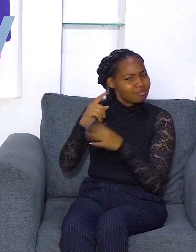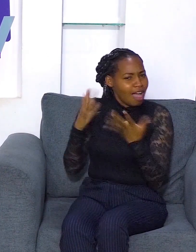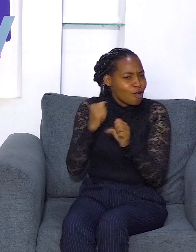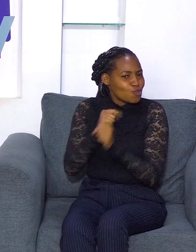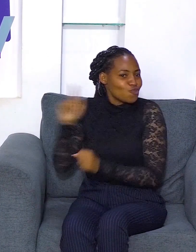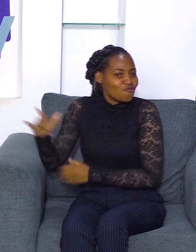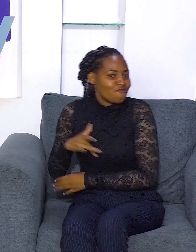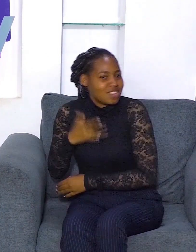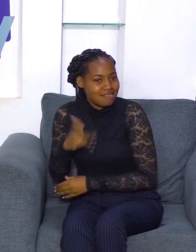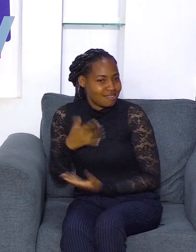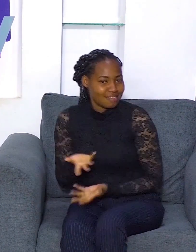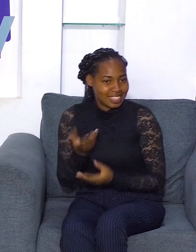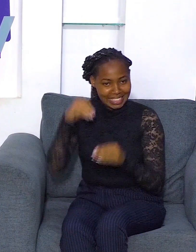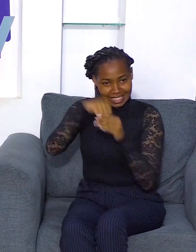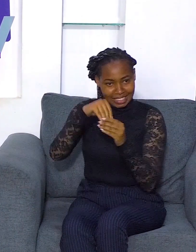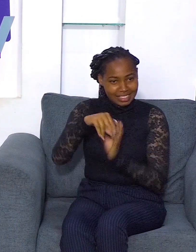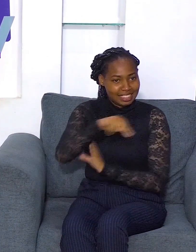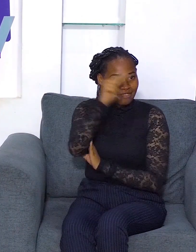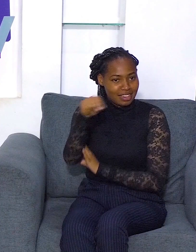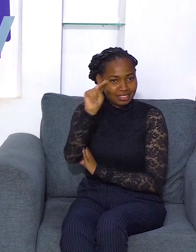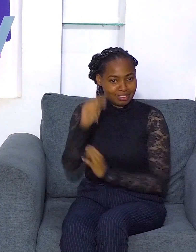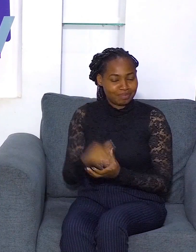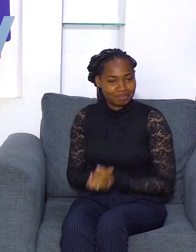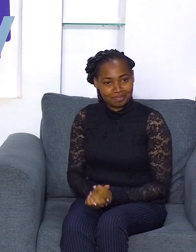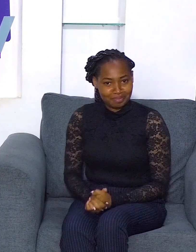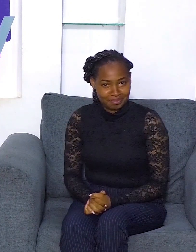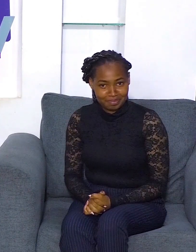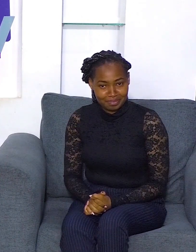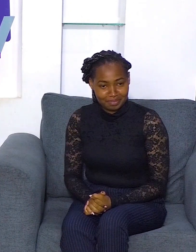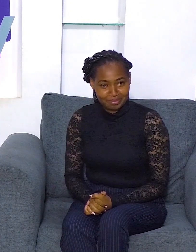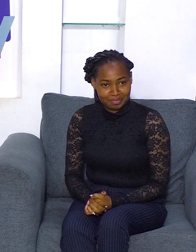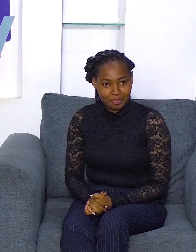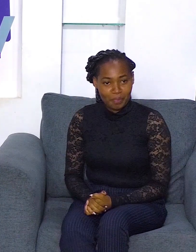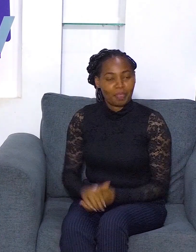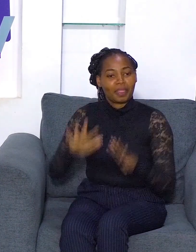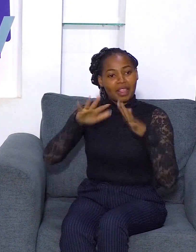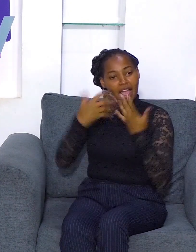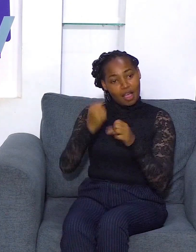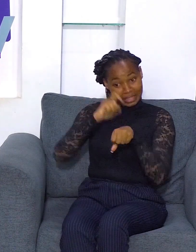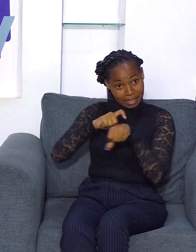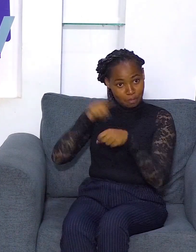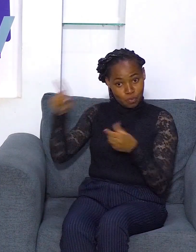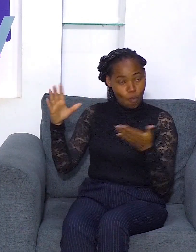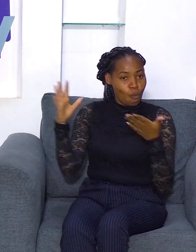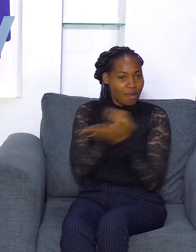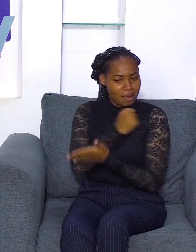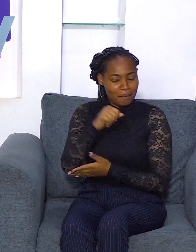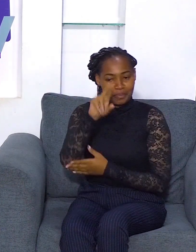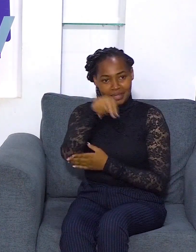Now, also, your show was, got the award for the best,